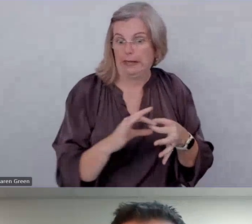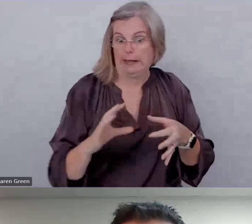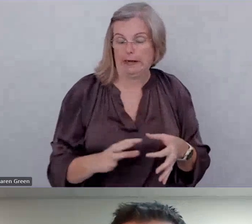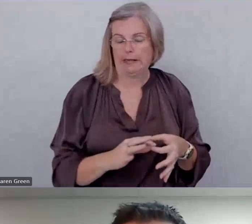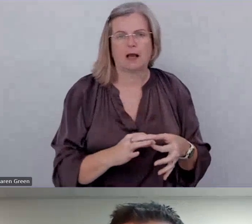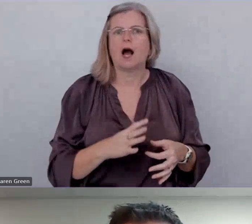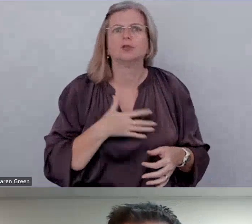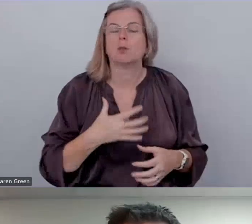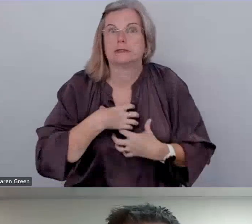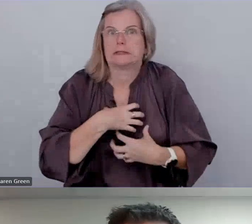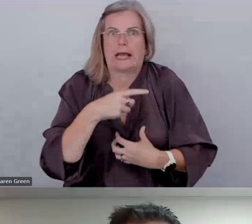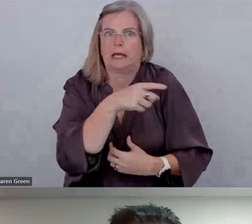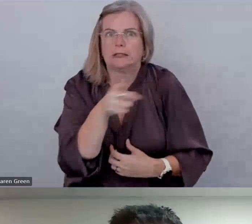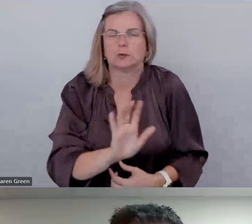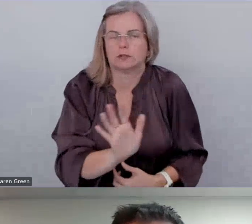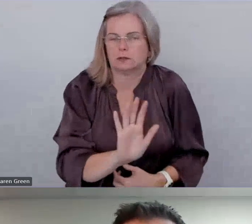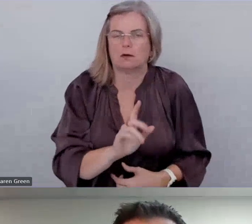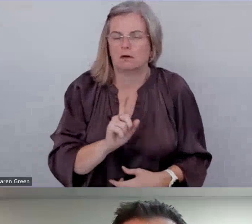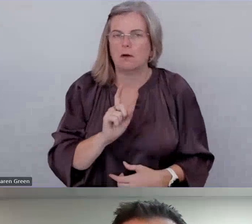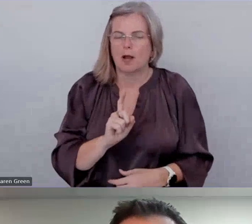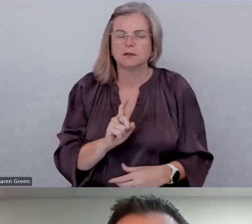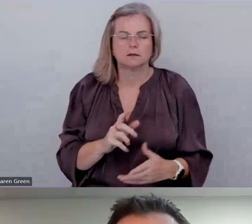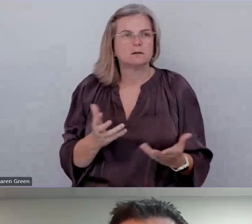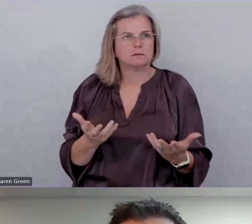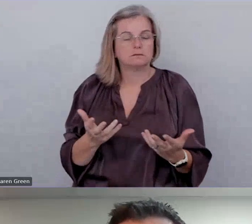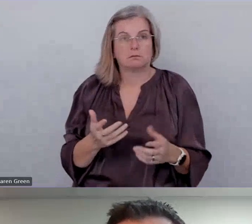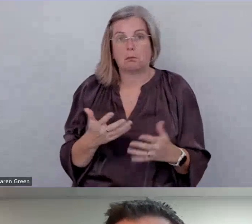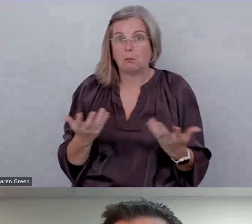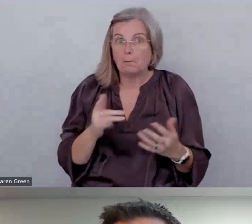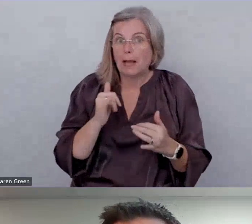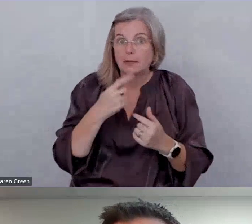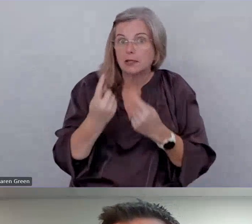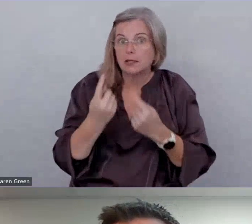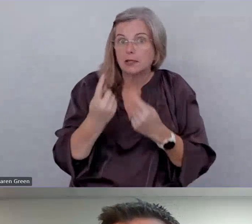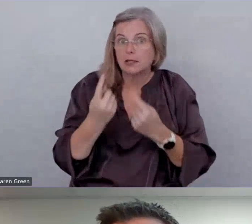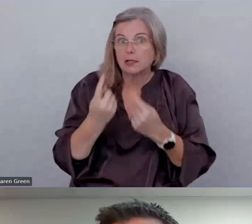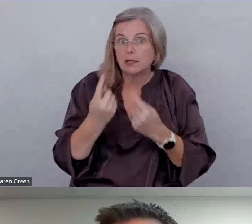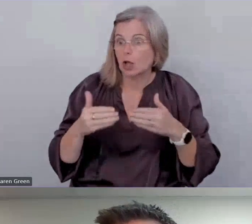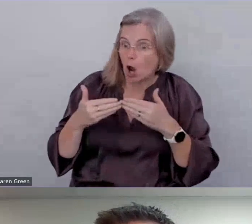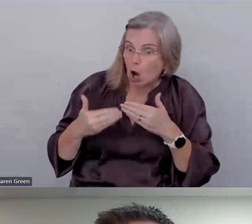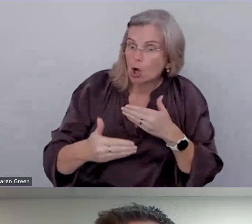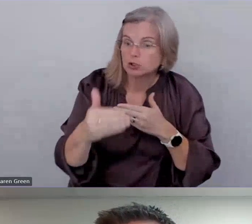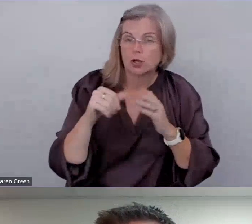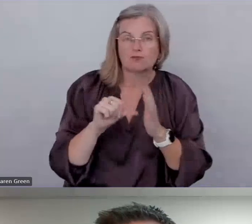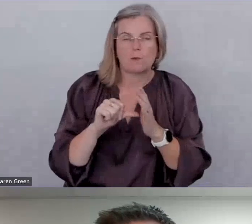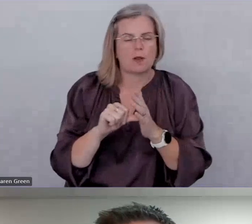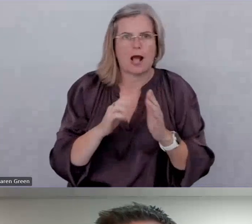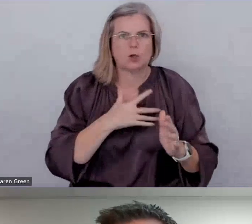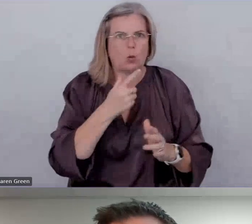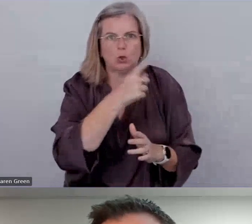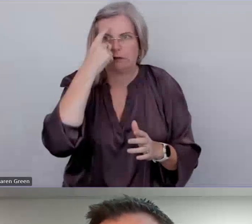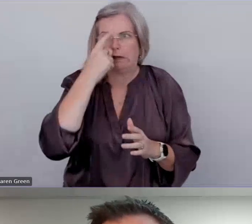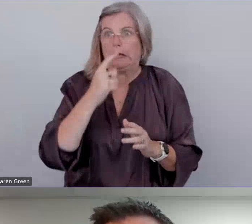virus, that there may not be any issue with long-term problems. So I don't want everyone to go away thinking, oh crikey, but we